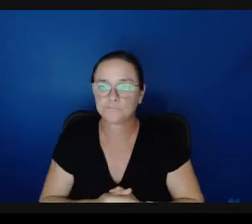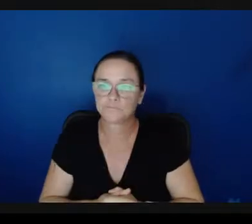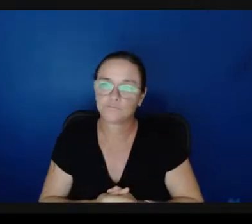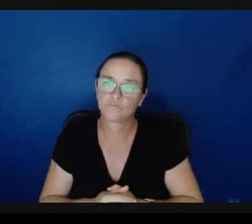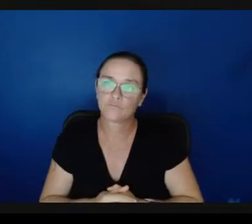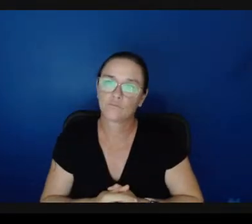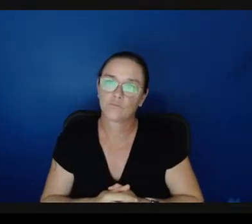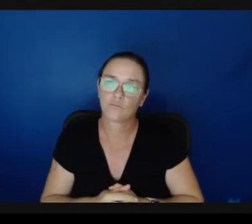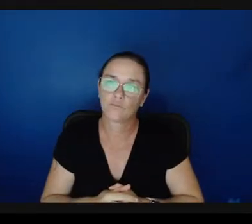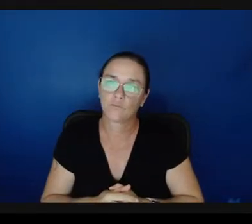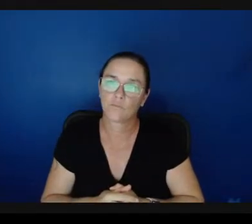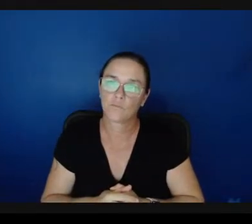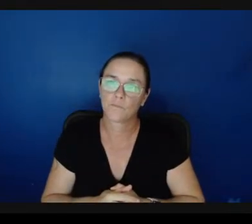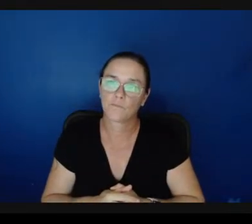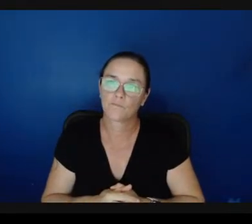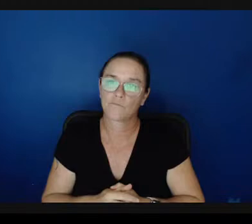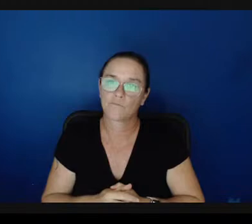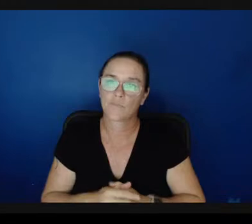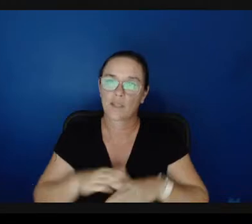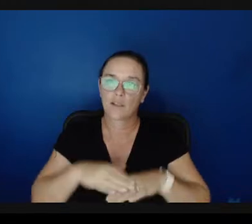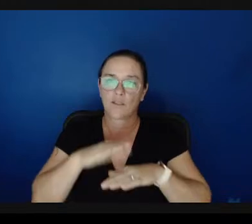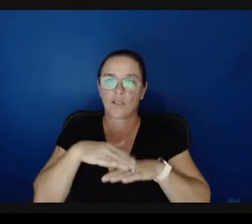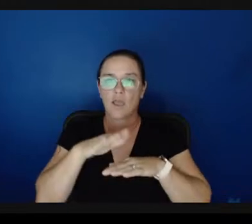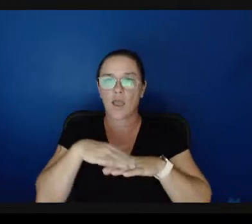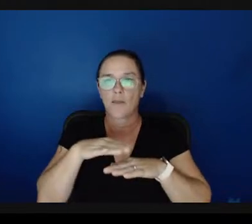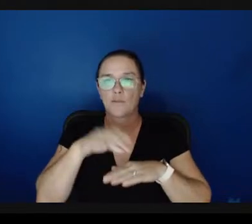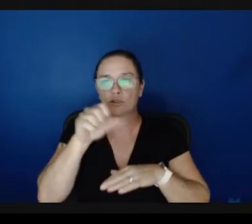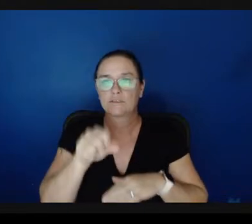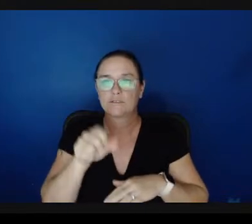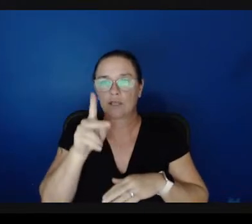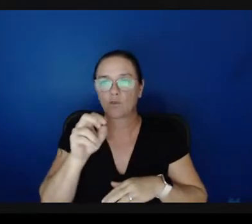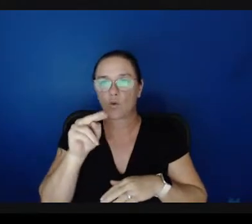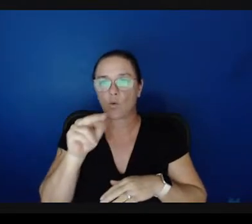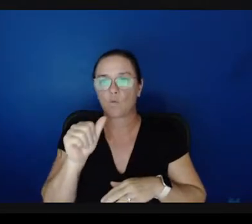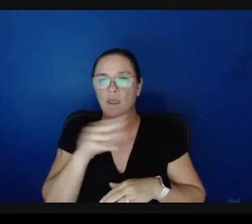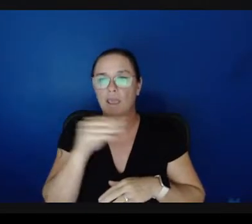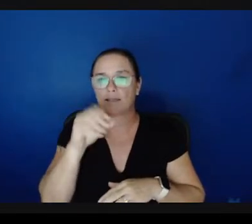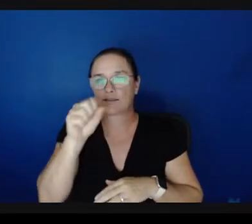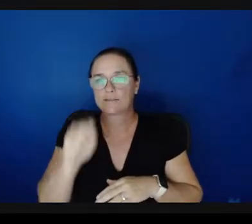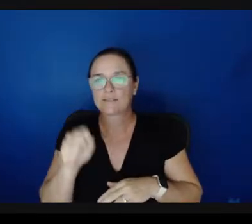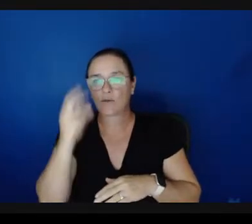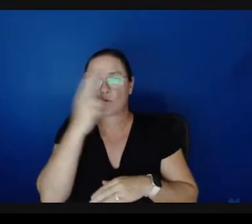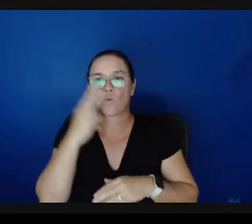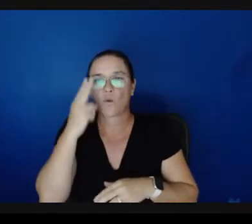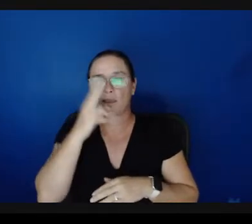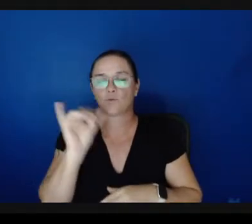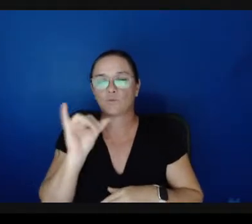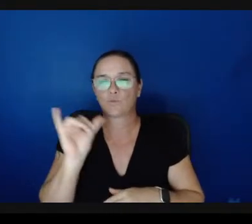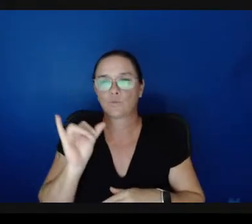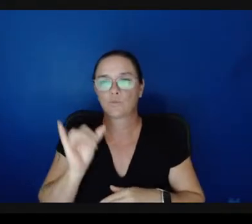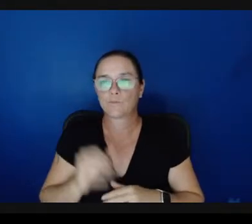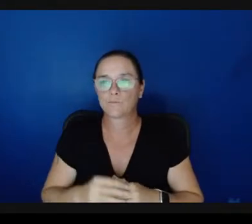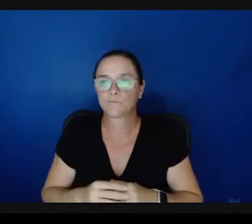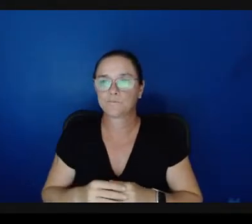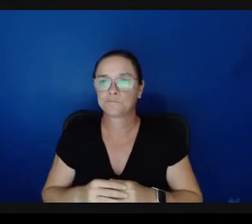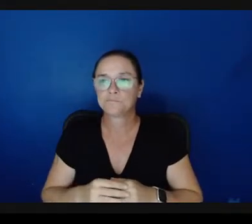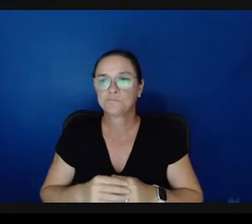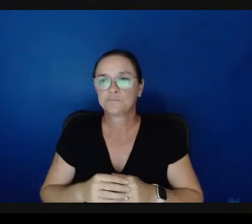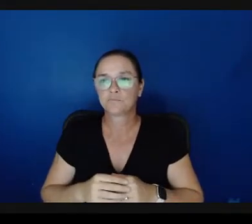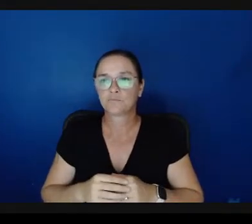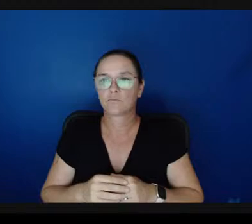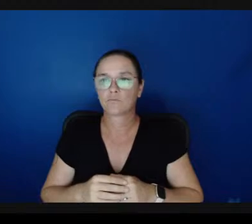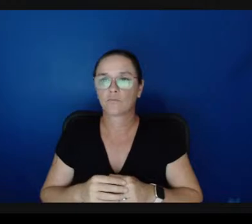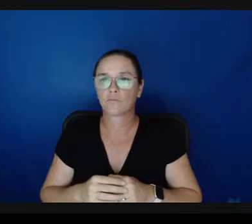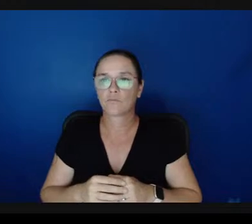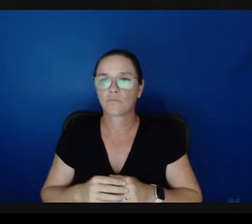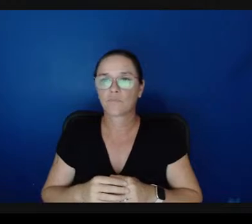and appearing in the upper slopes of South Kona and South Hawaii as well. So this is as for